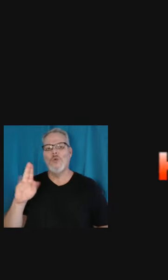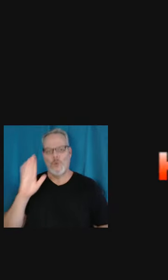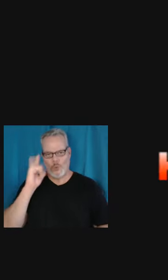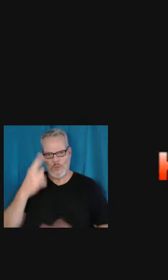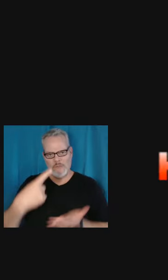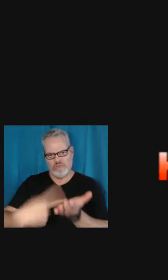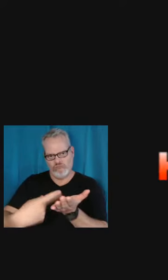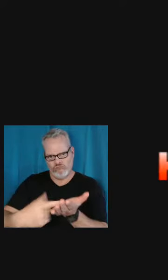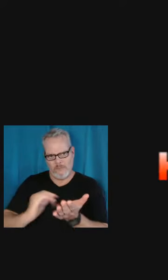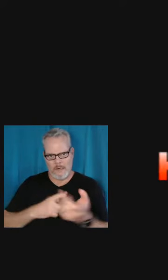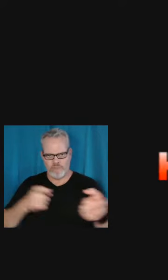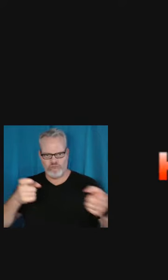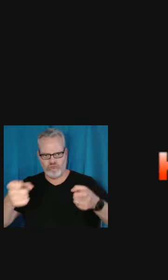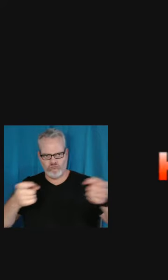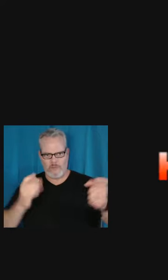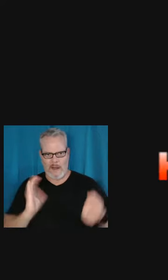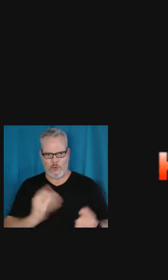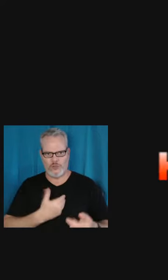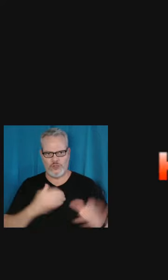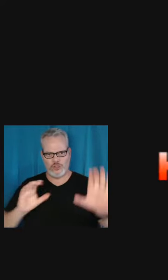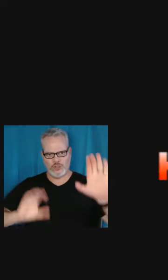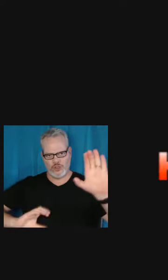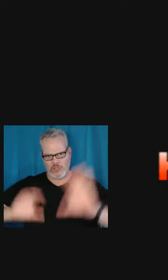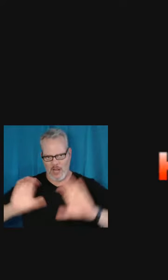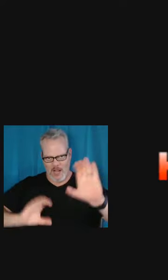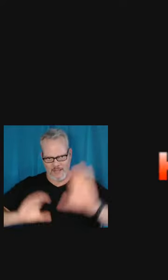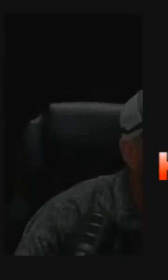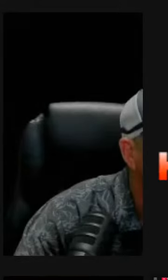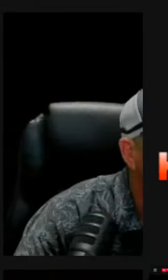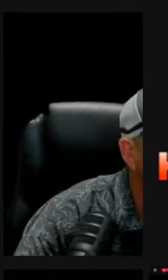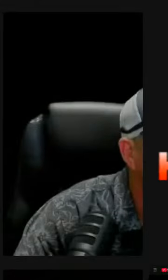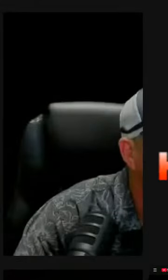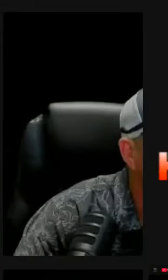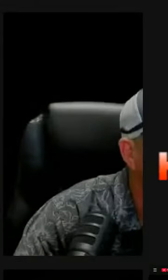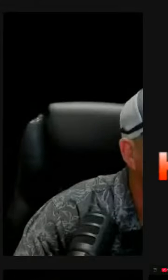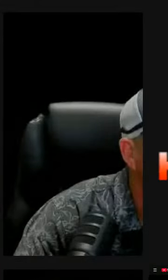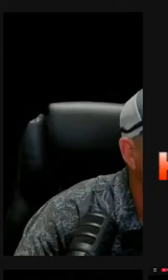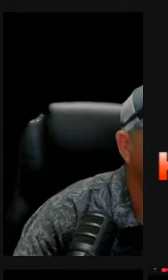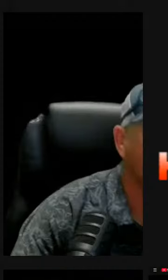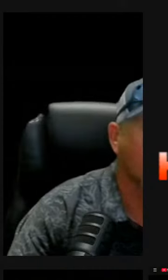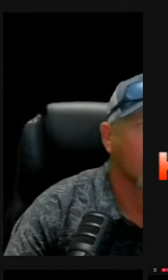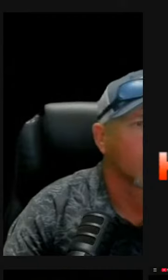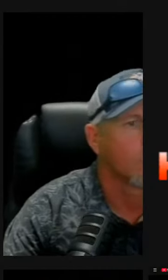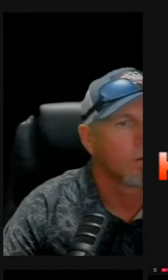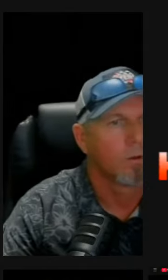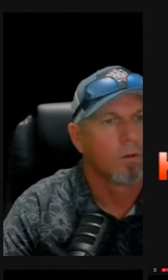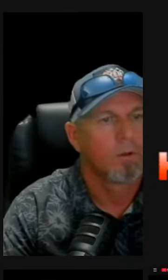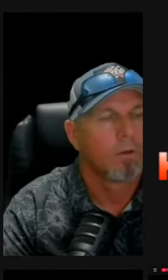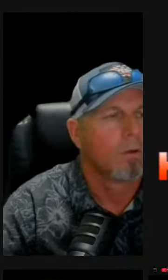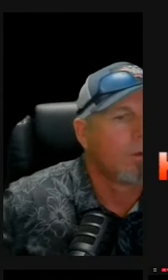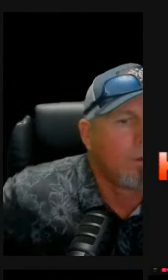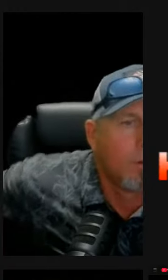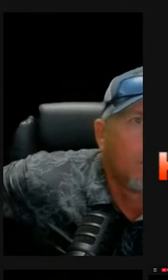discuss. And all that said, let's get our screens ready.